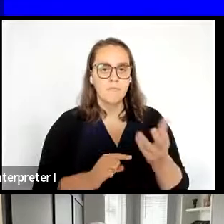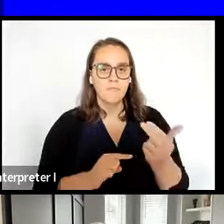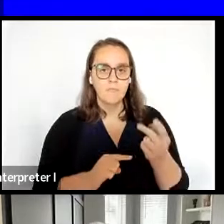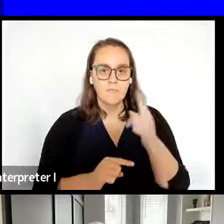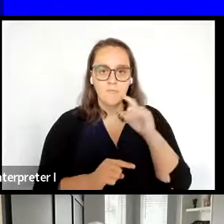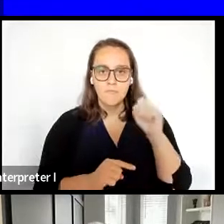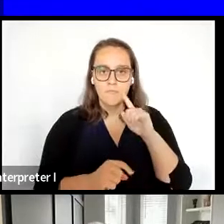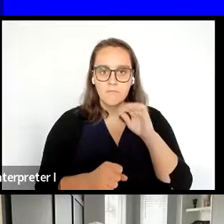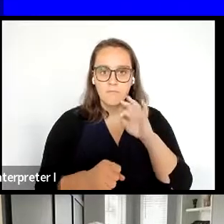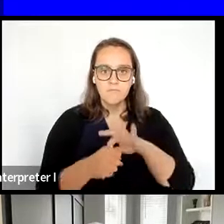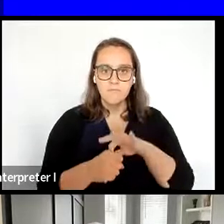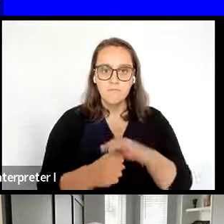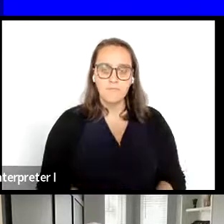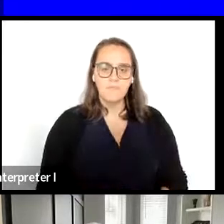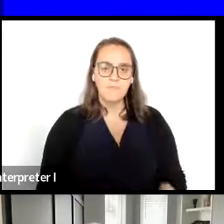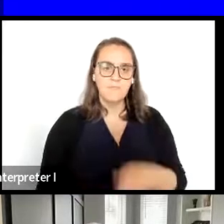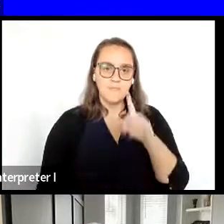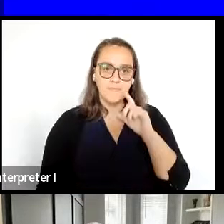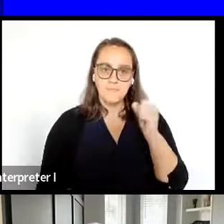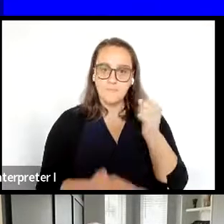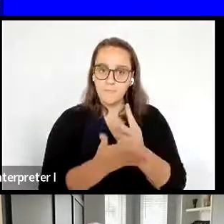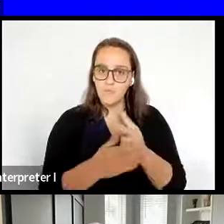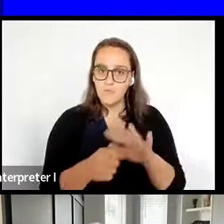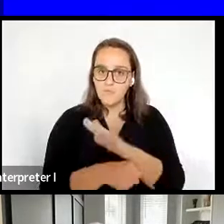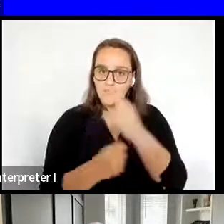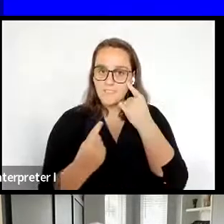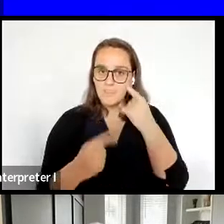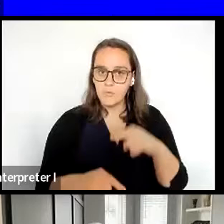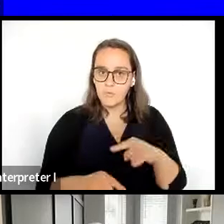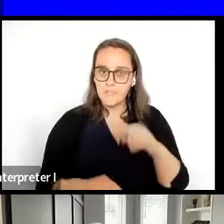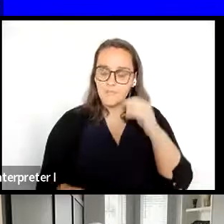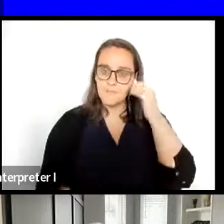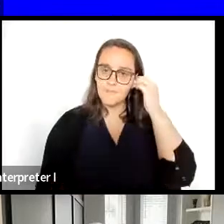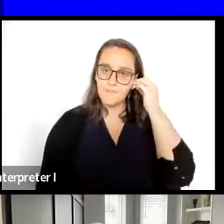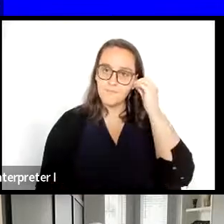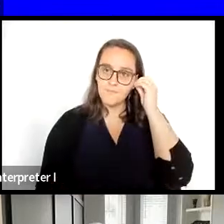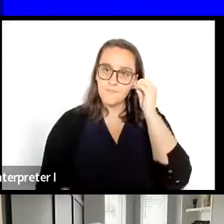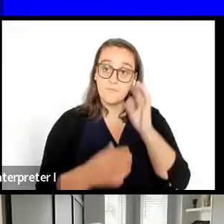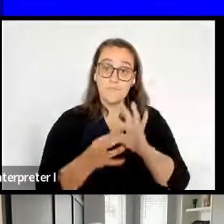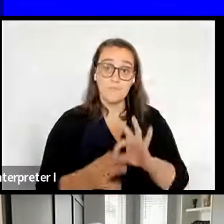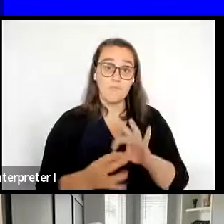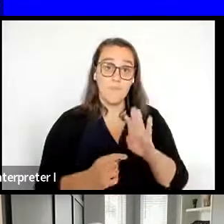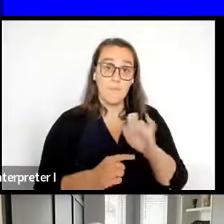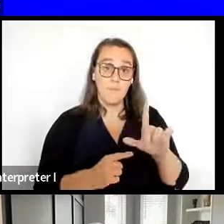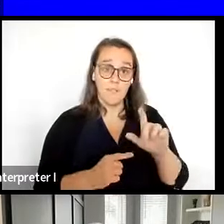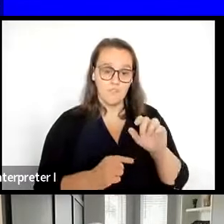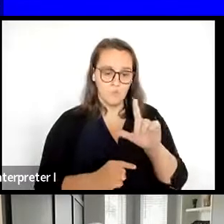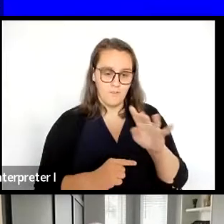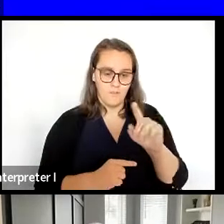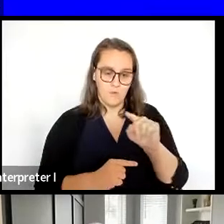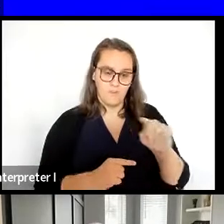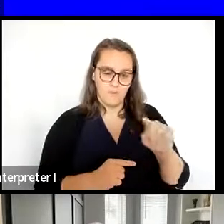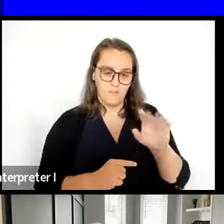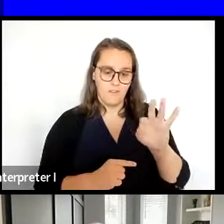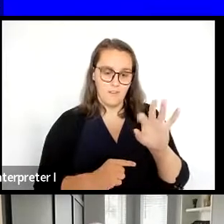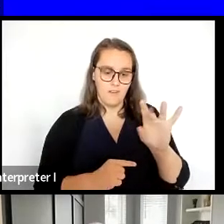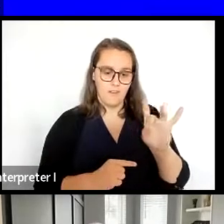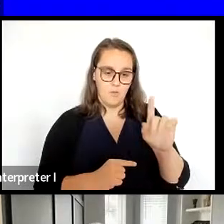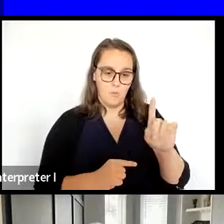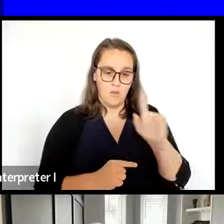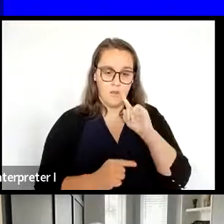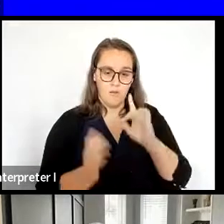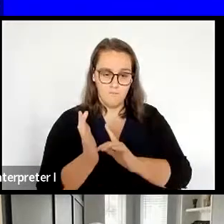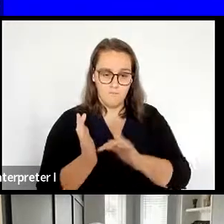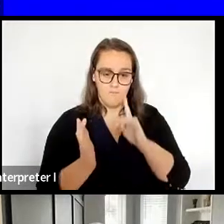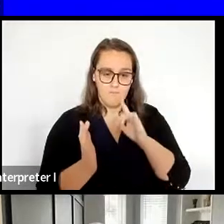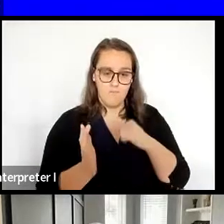yeses. The declaration is approved unanimously. The underlying bill is Bill 24-981, Medical Marijuana Patient